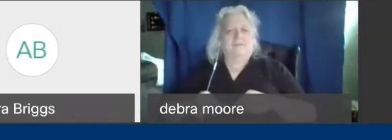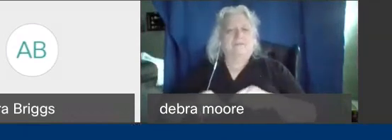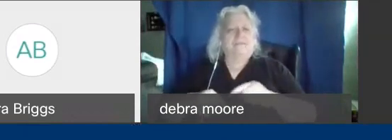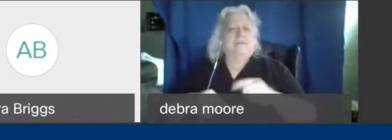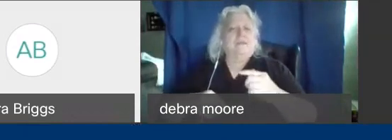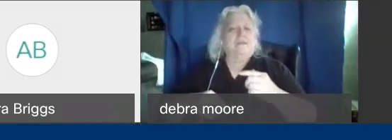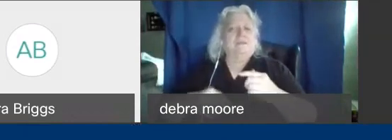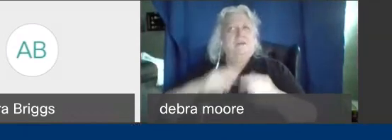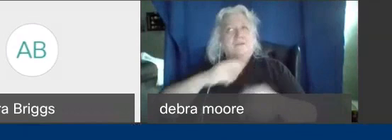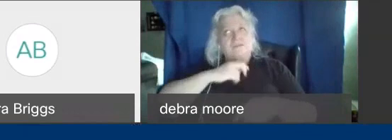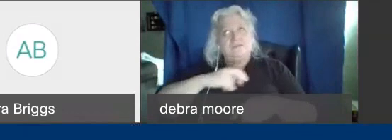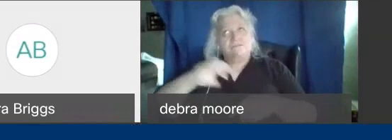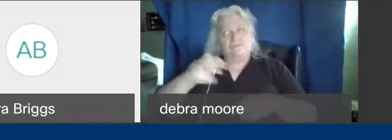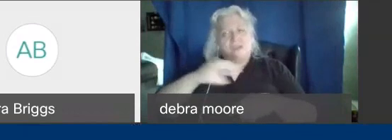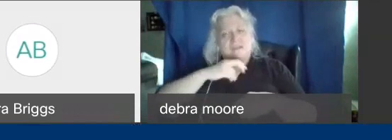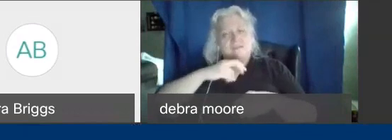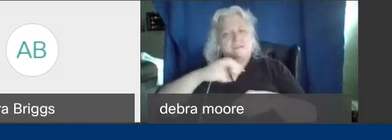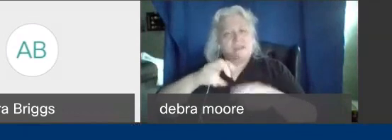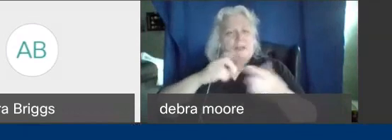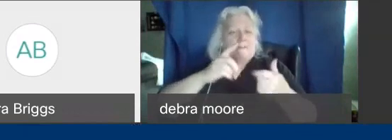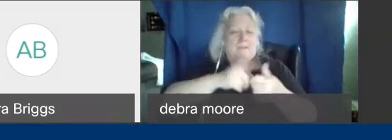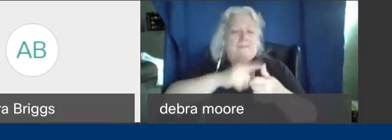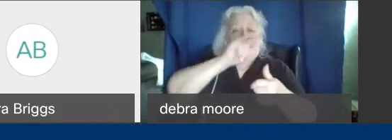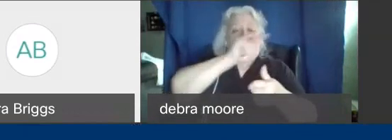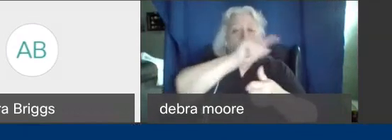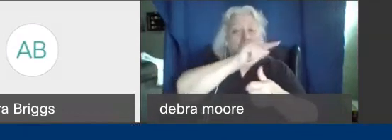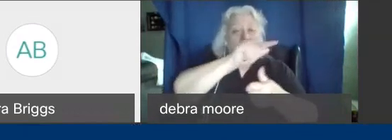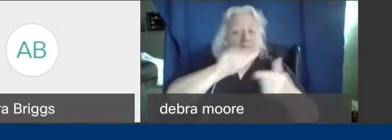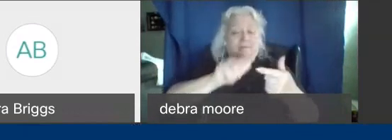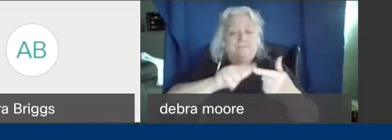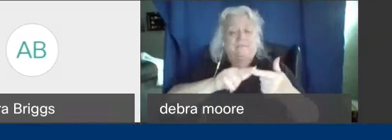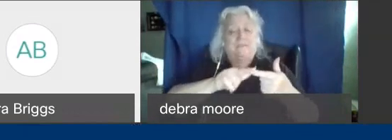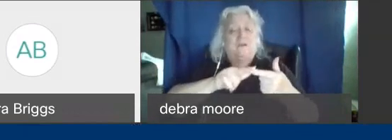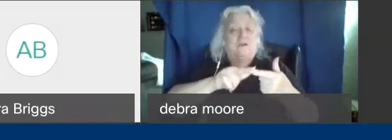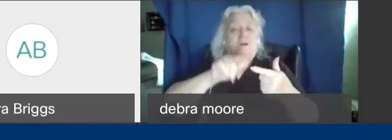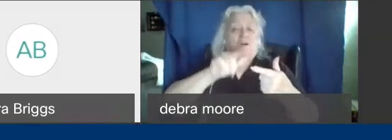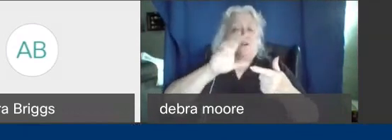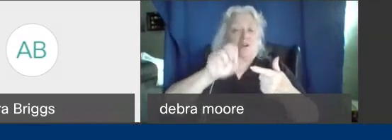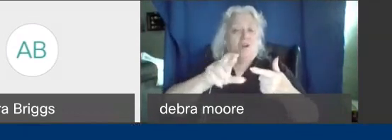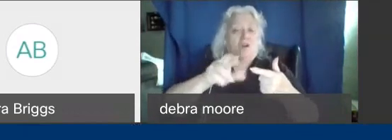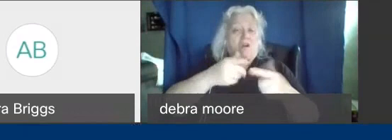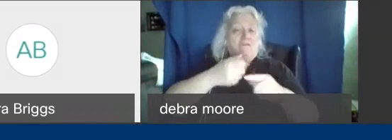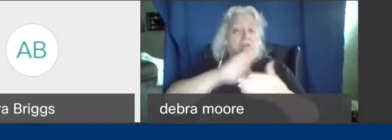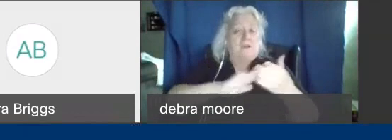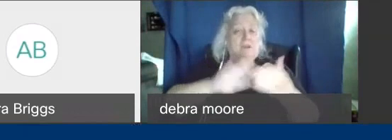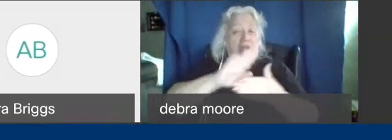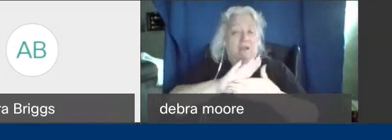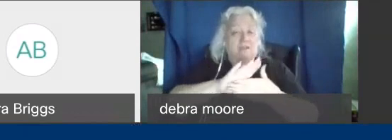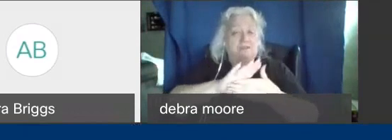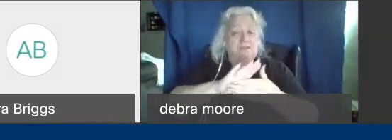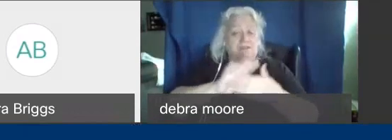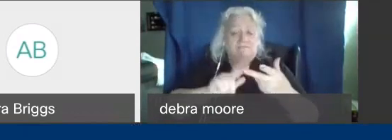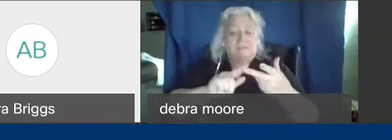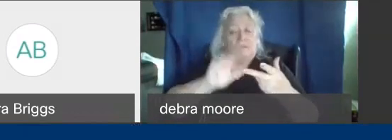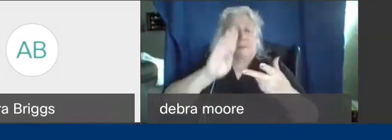of transportation may vary from airplanes, college-owned or leased cars or vans, commercially owned and operated buses or